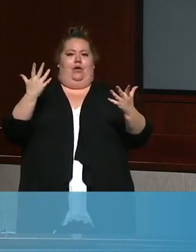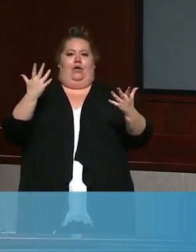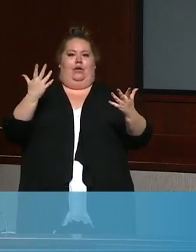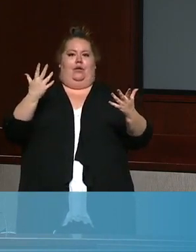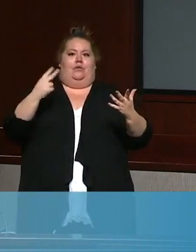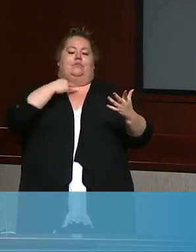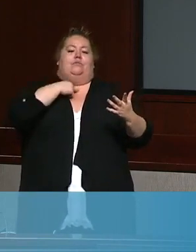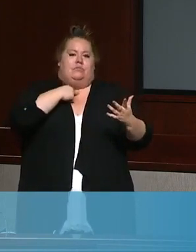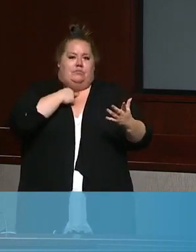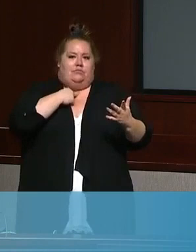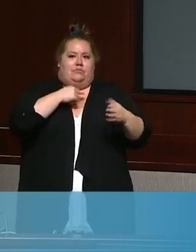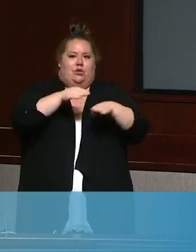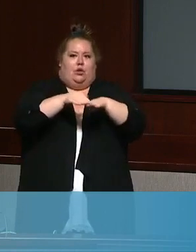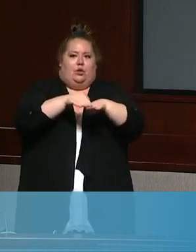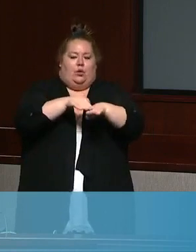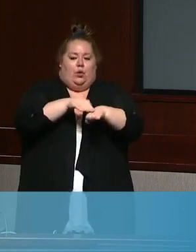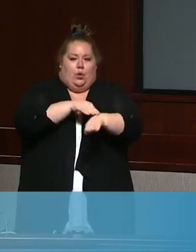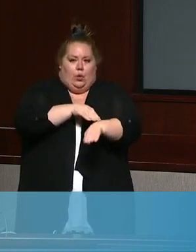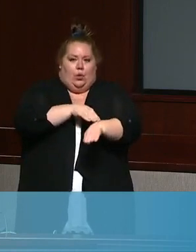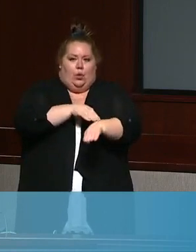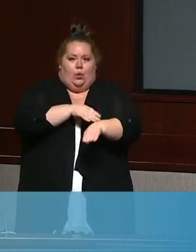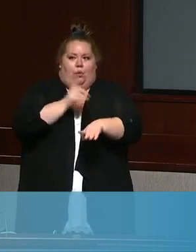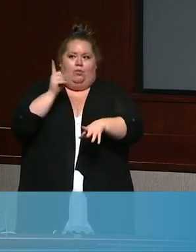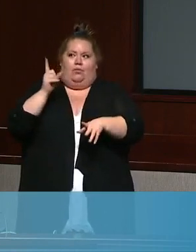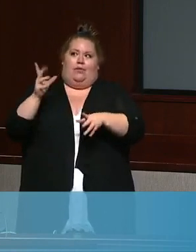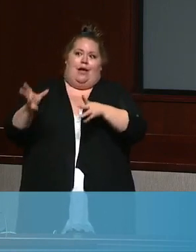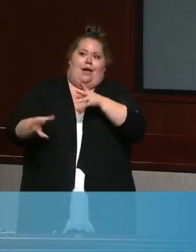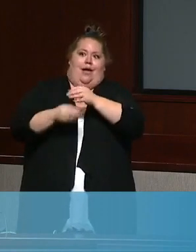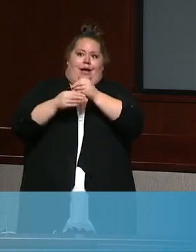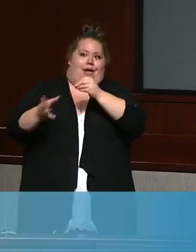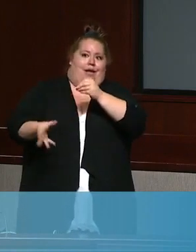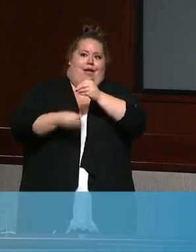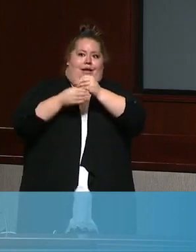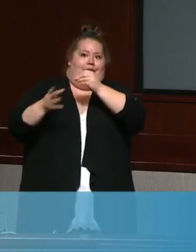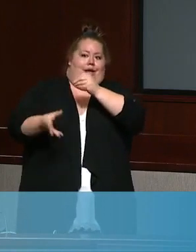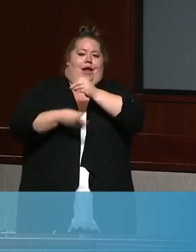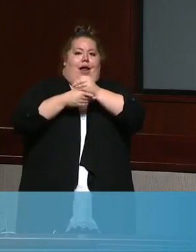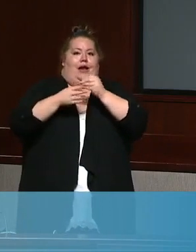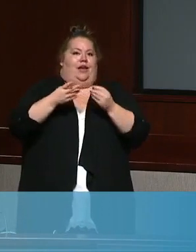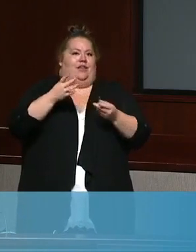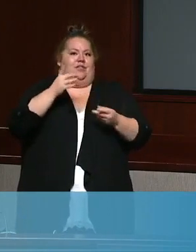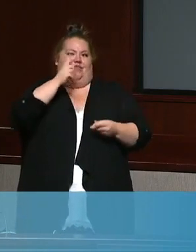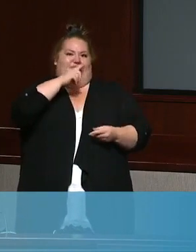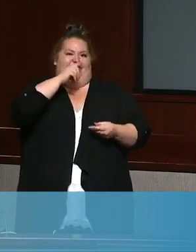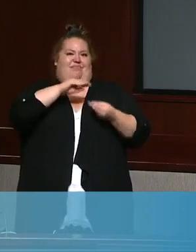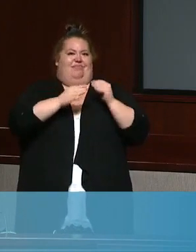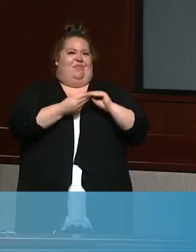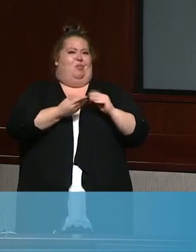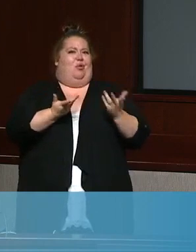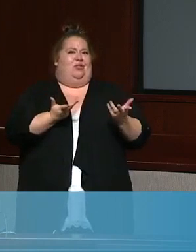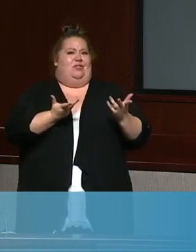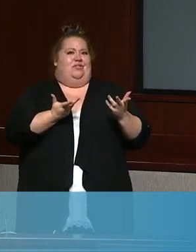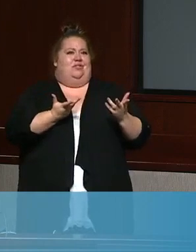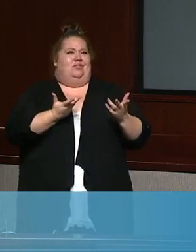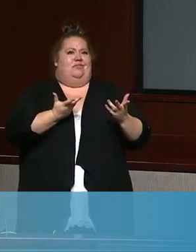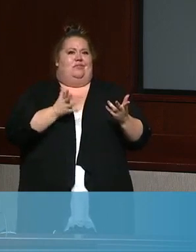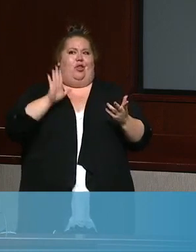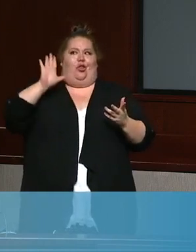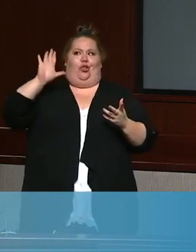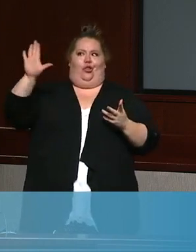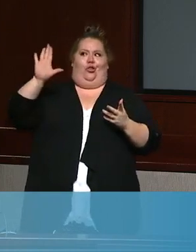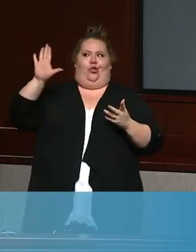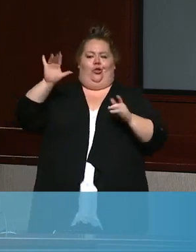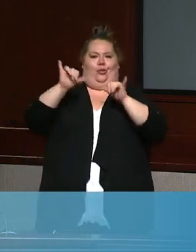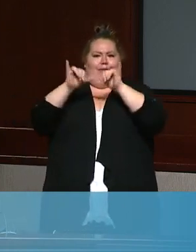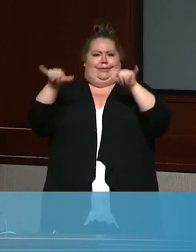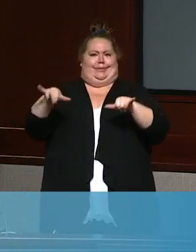us. They are adding additional points to our case rate artificially in a methodology that they came up with